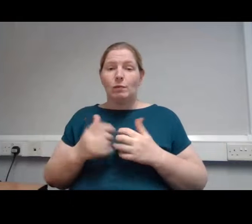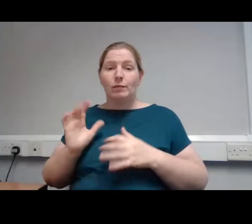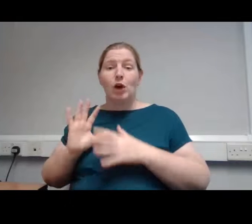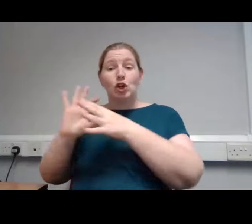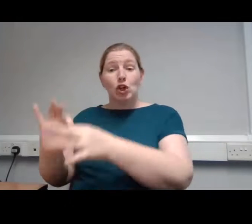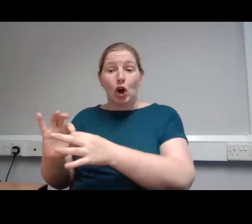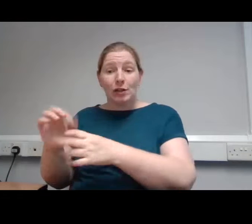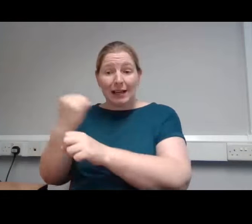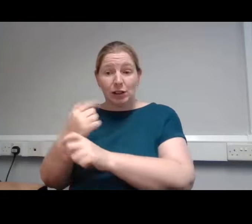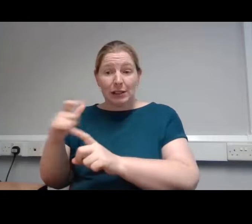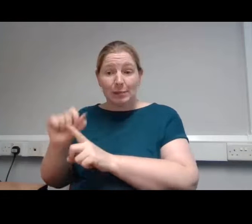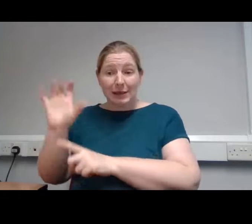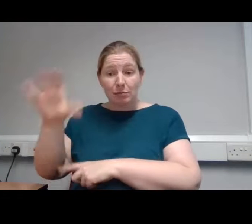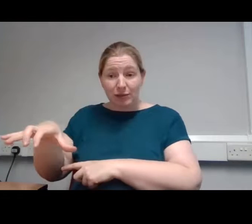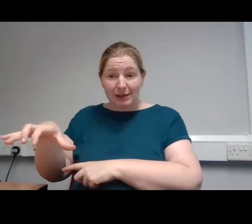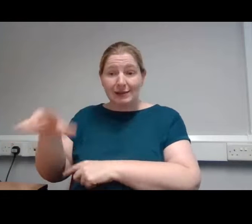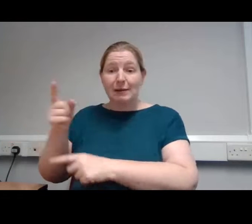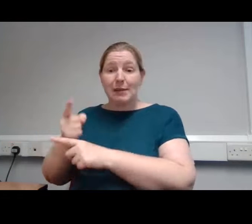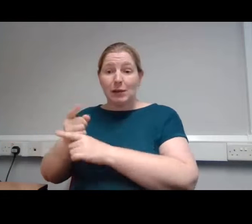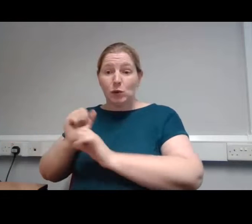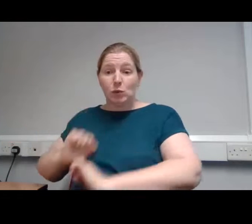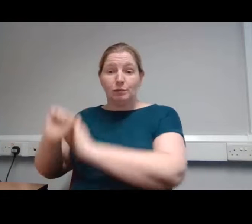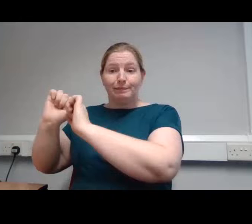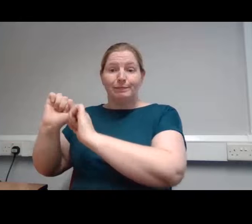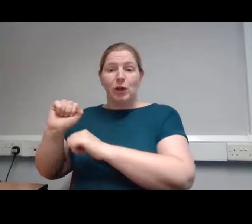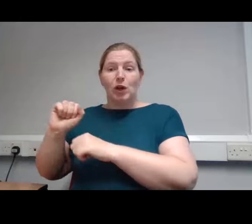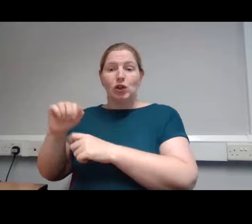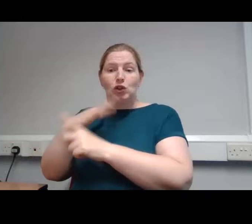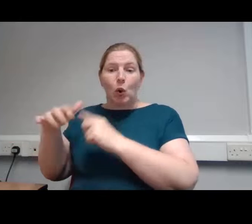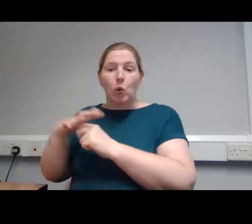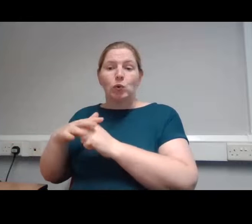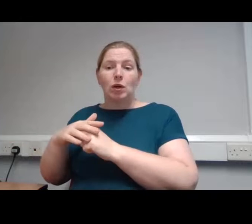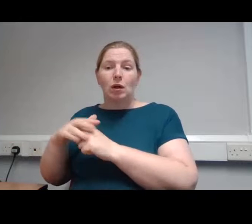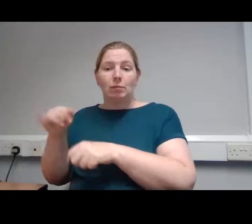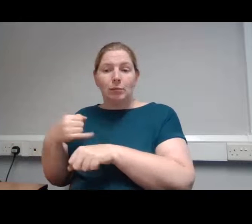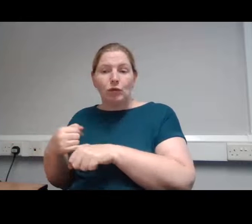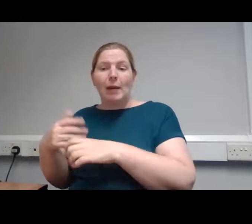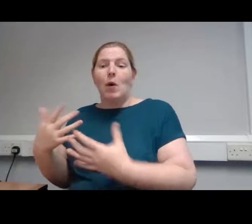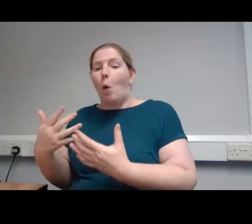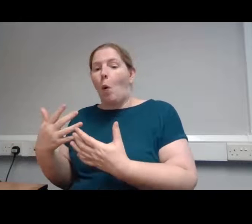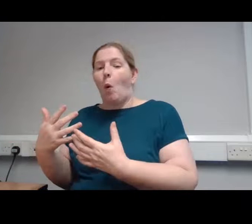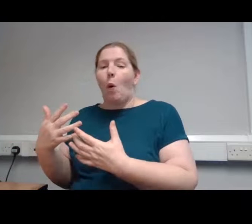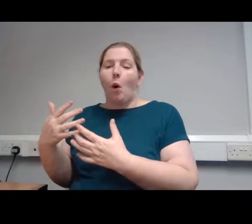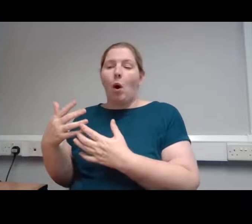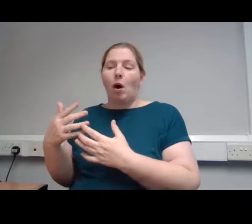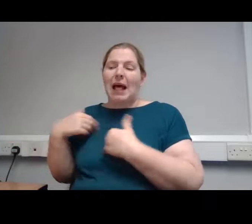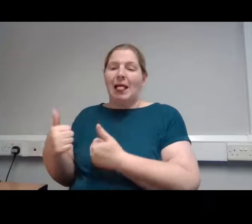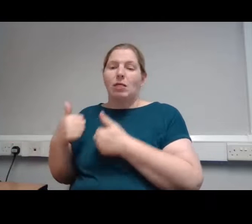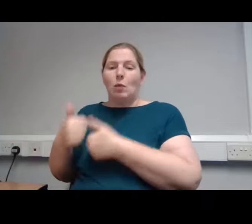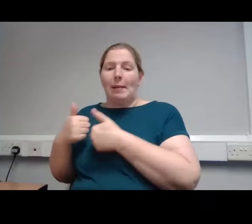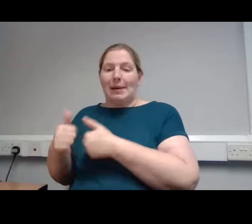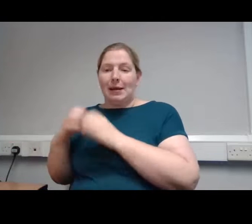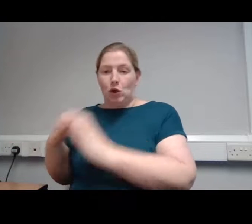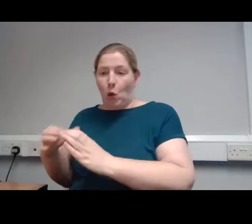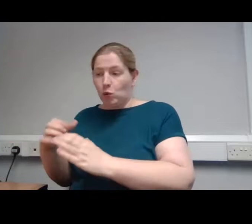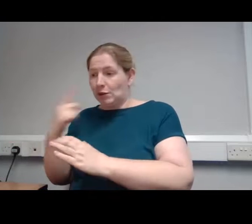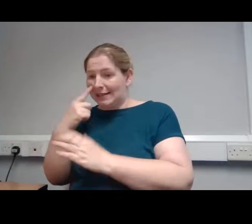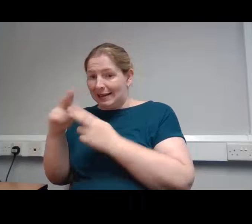your practice, maybe speak to your social prescriber or health and wellbeing coach if you can, just to see if there is one